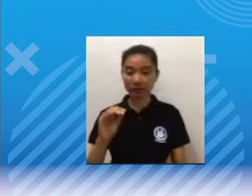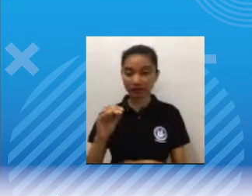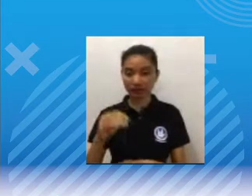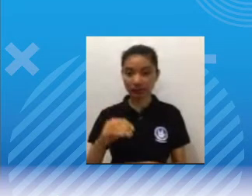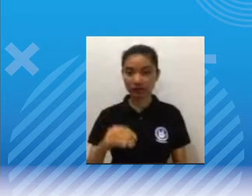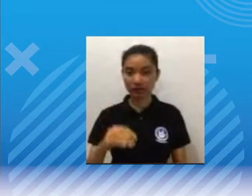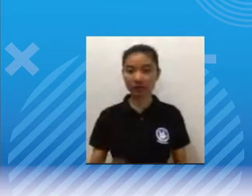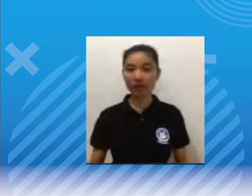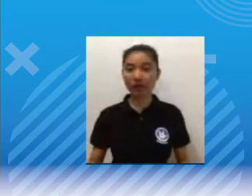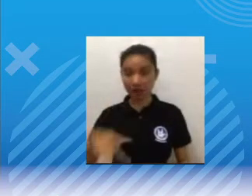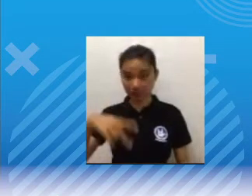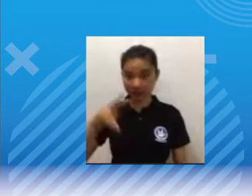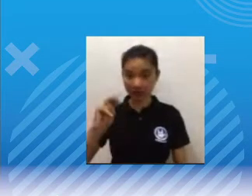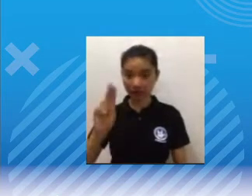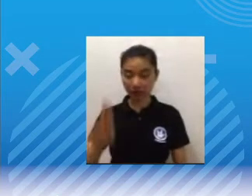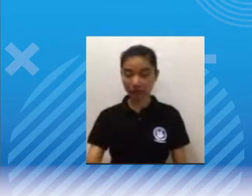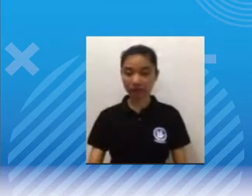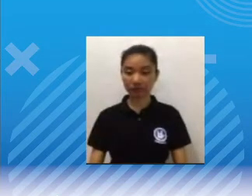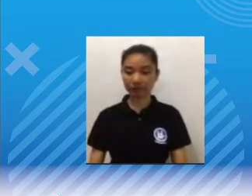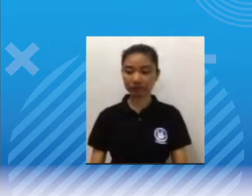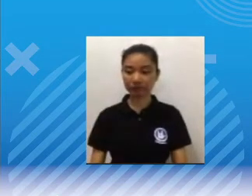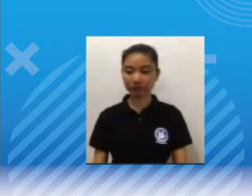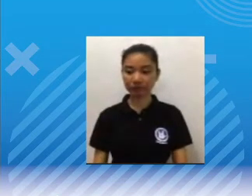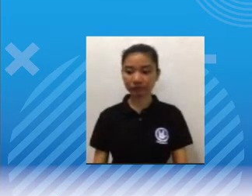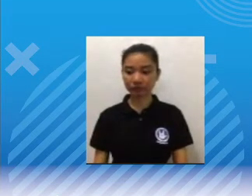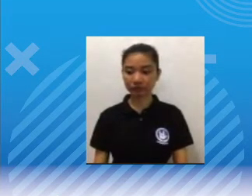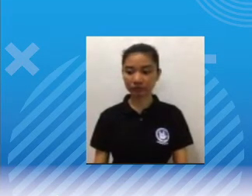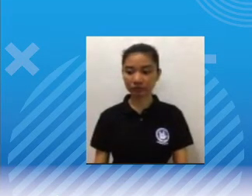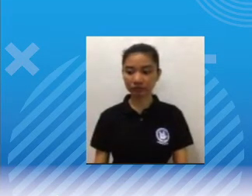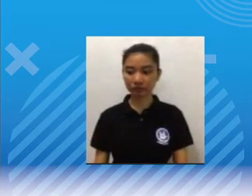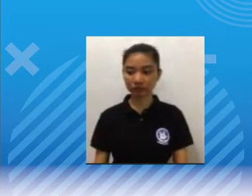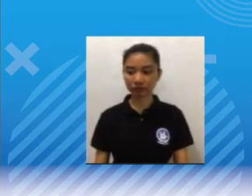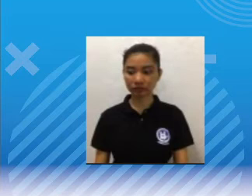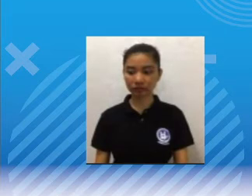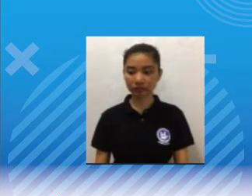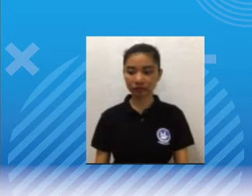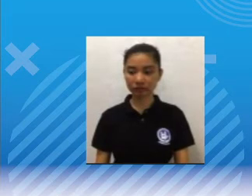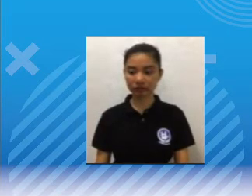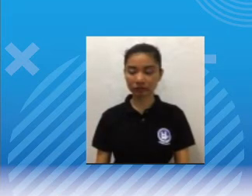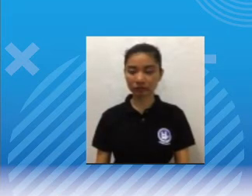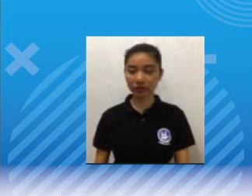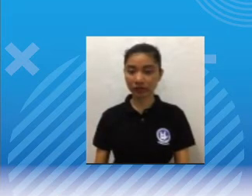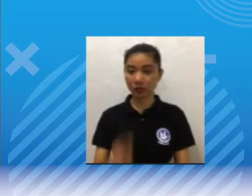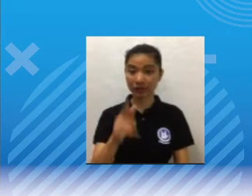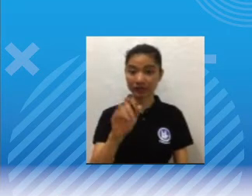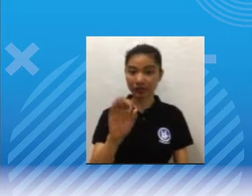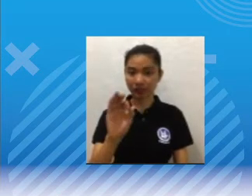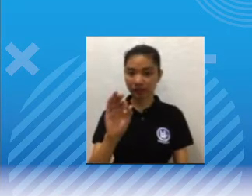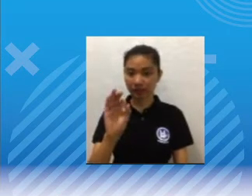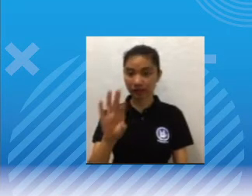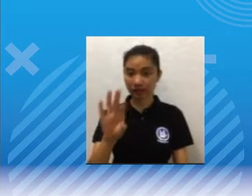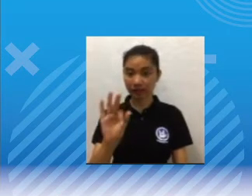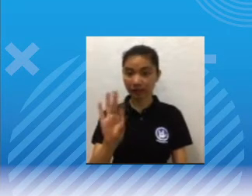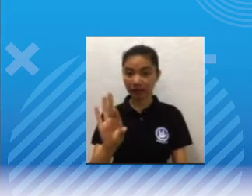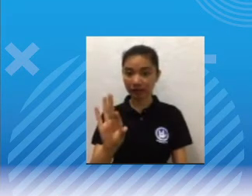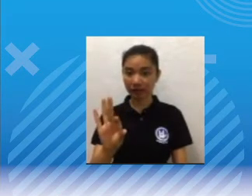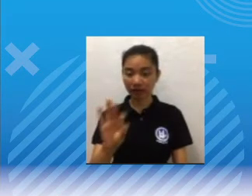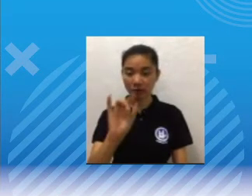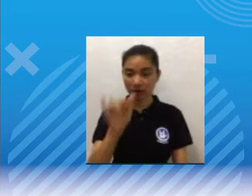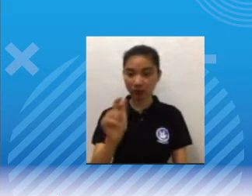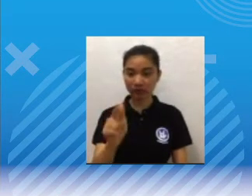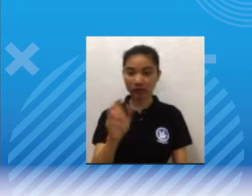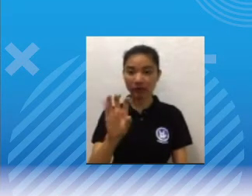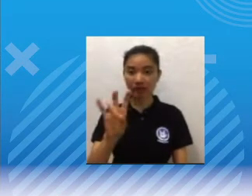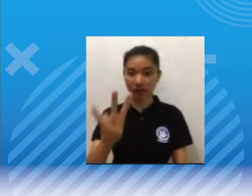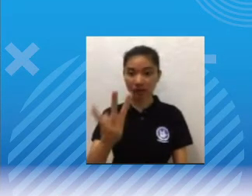Quality. No? So in 2017, no, the national